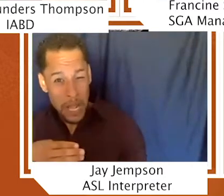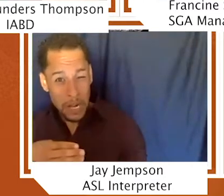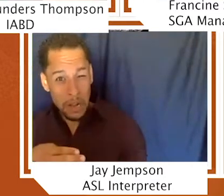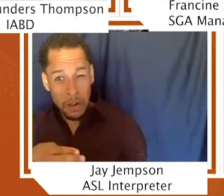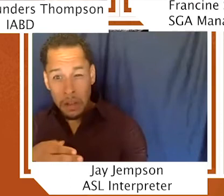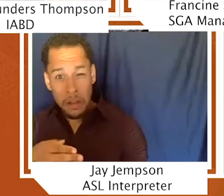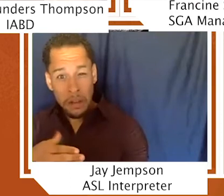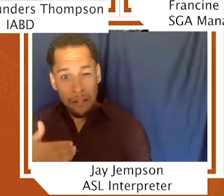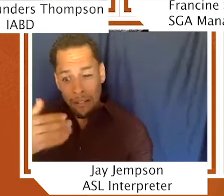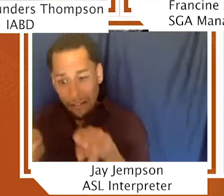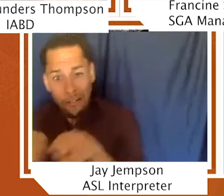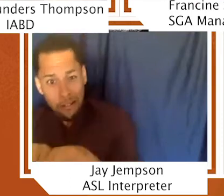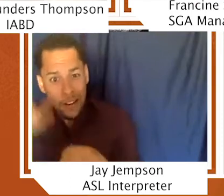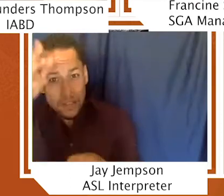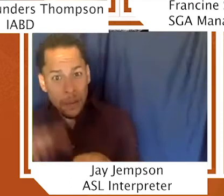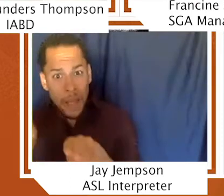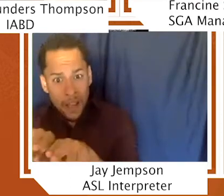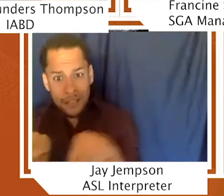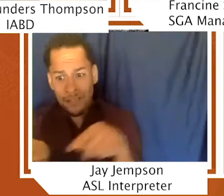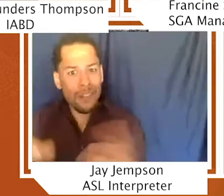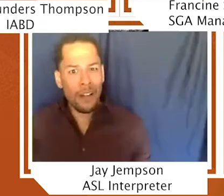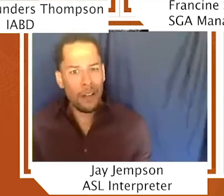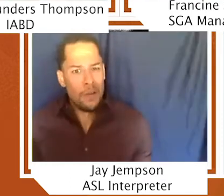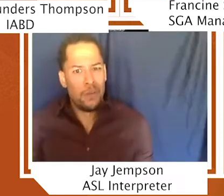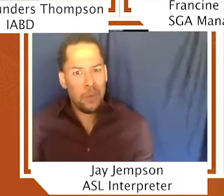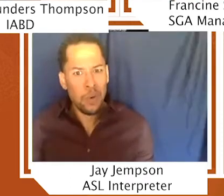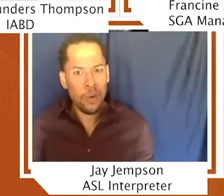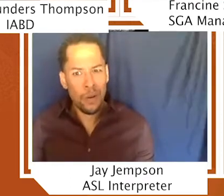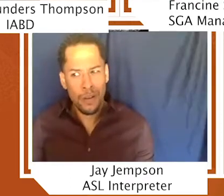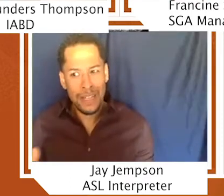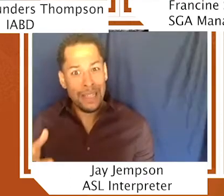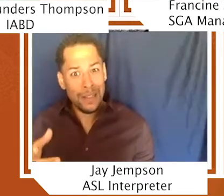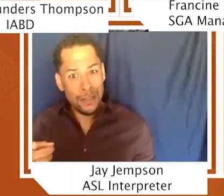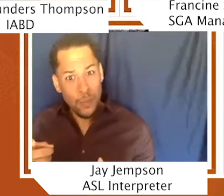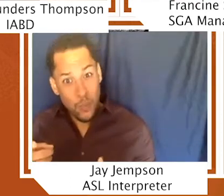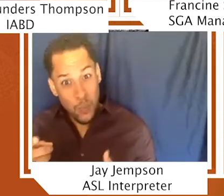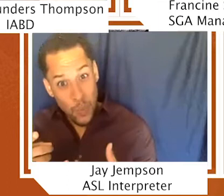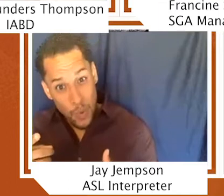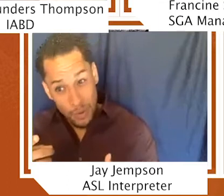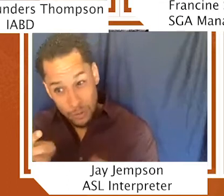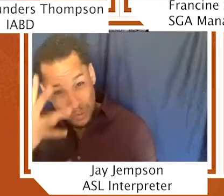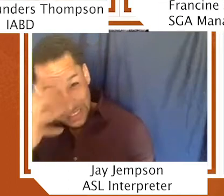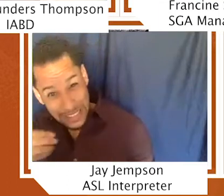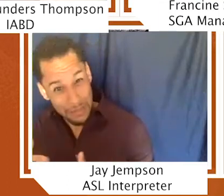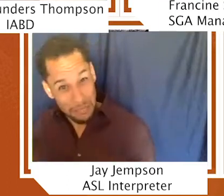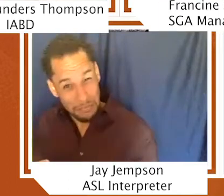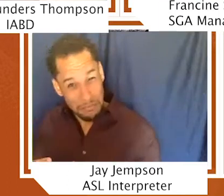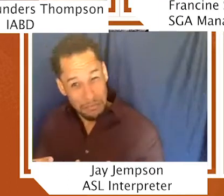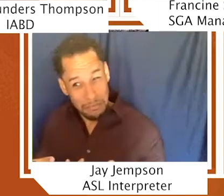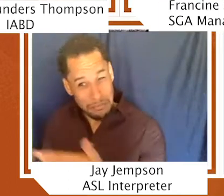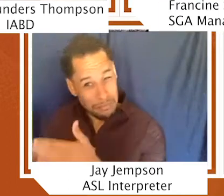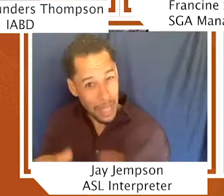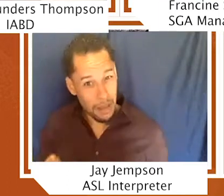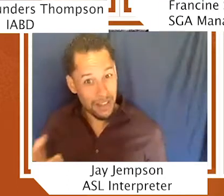Like, this is the this is the risk we're talking about. That's the world that we've got to think about